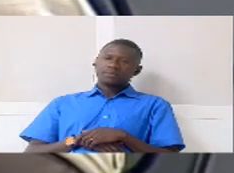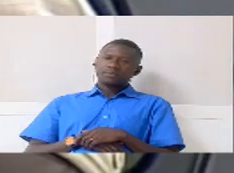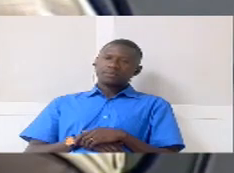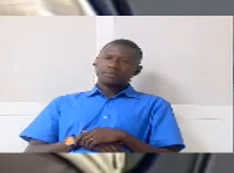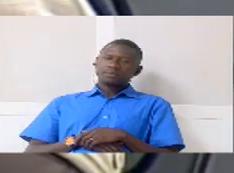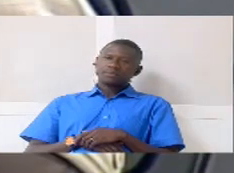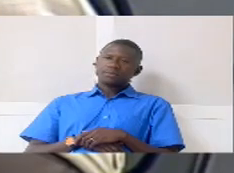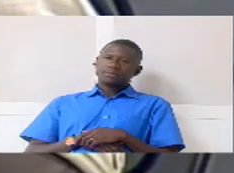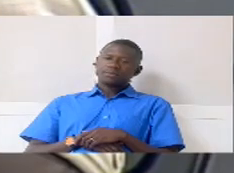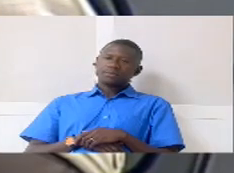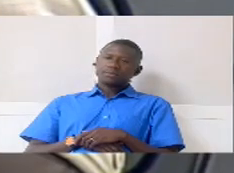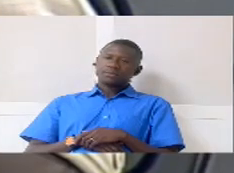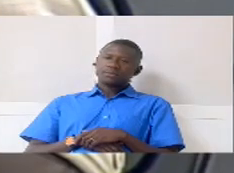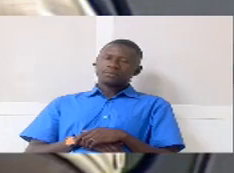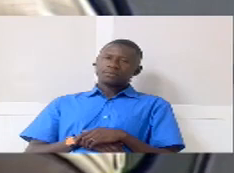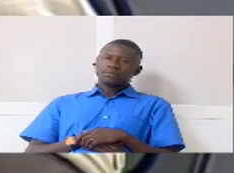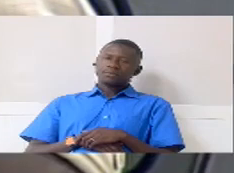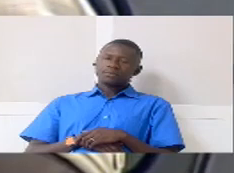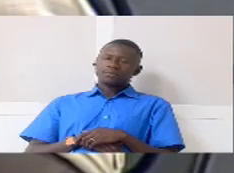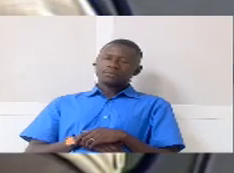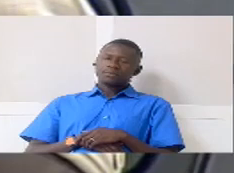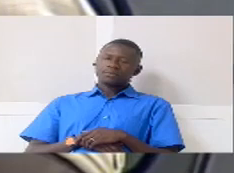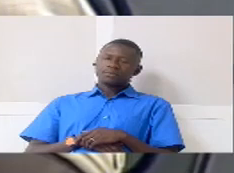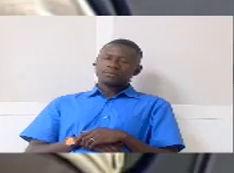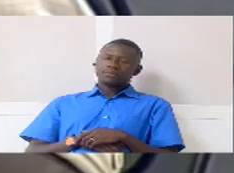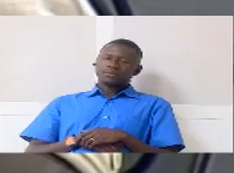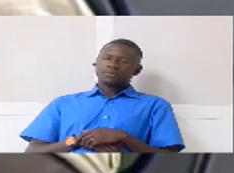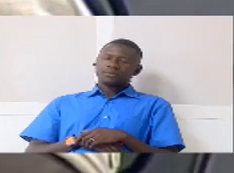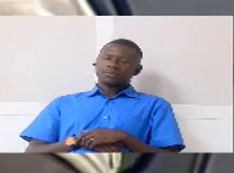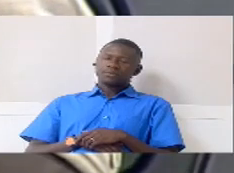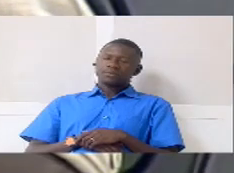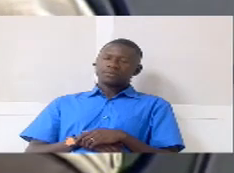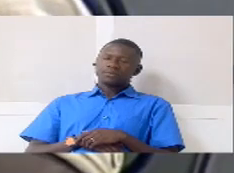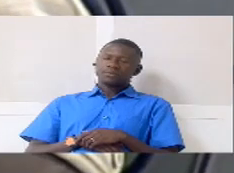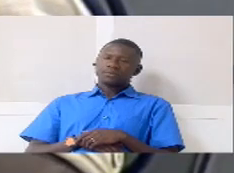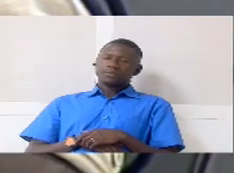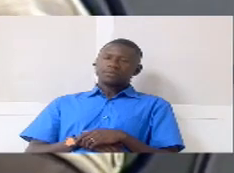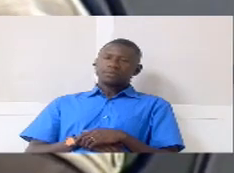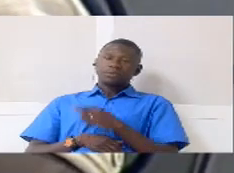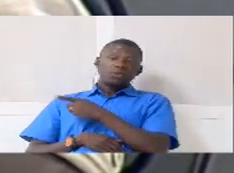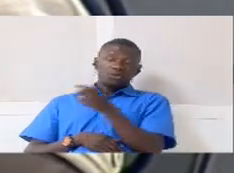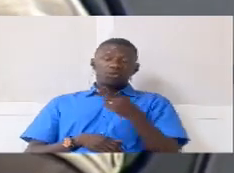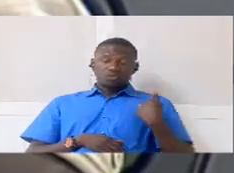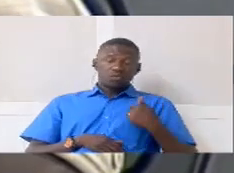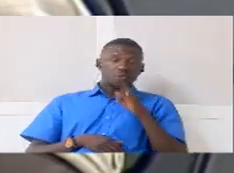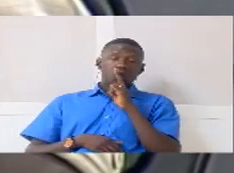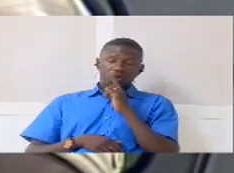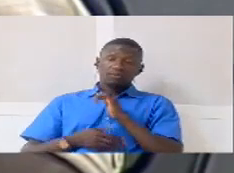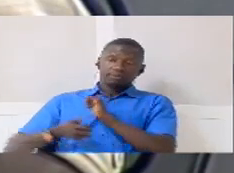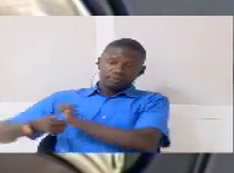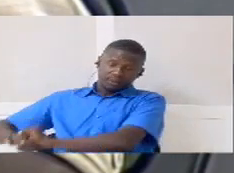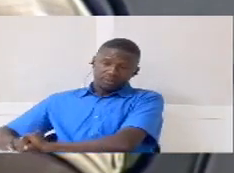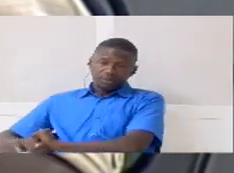ila kitiyo mam ko si folo ka do moro ala wala e agere do moro tabiri on. Those that are in remand who have not yet